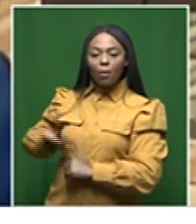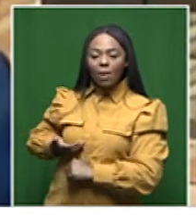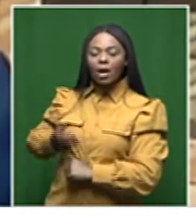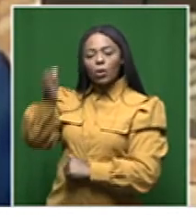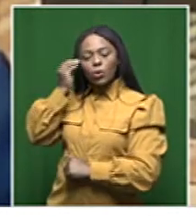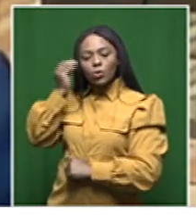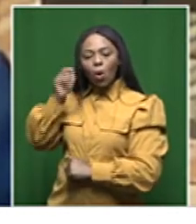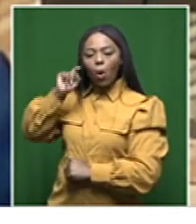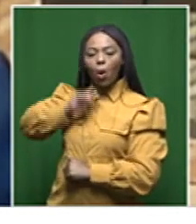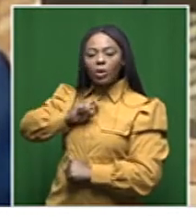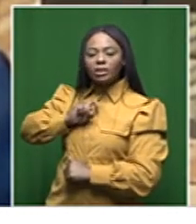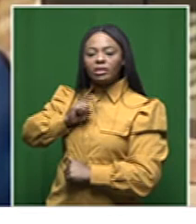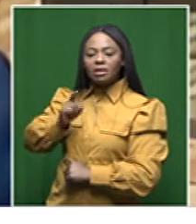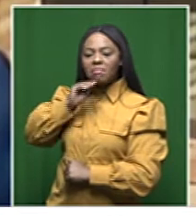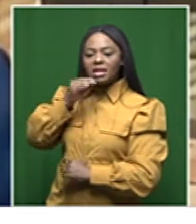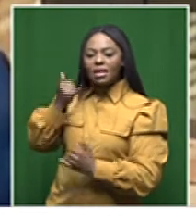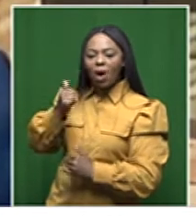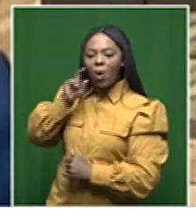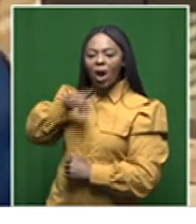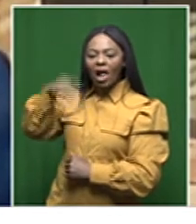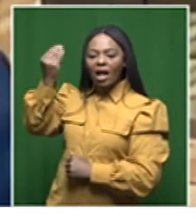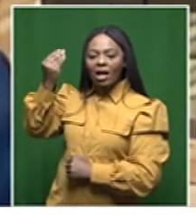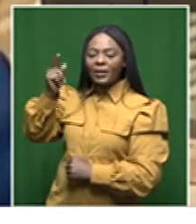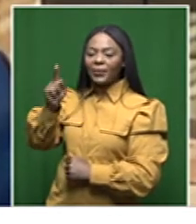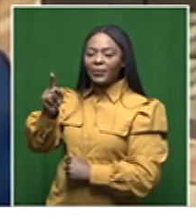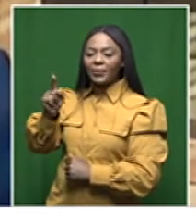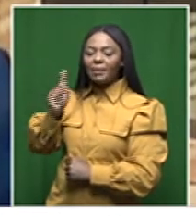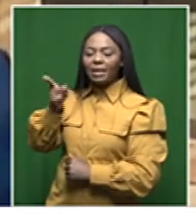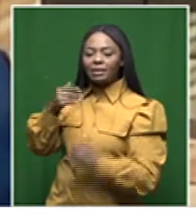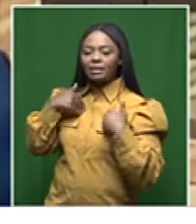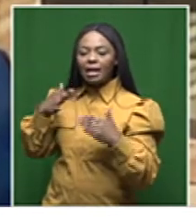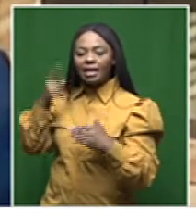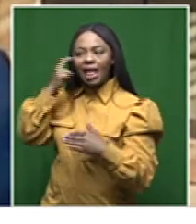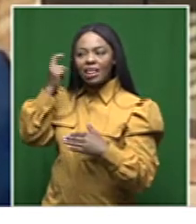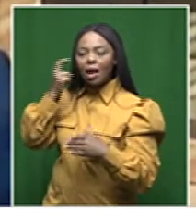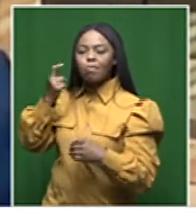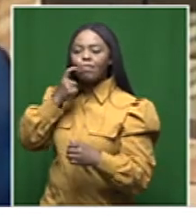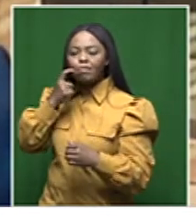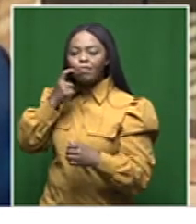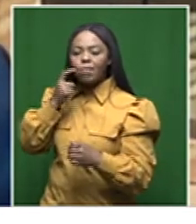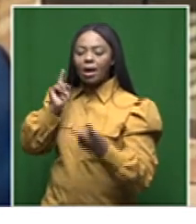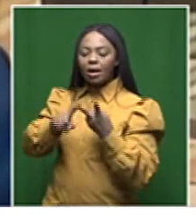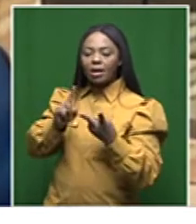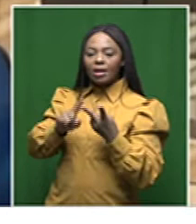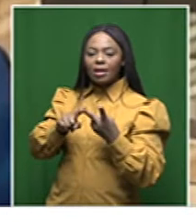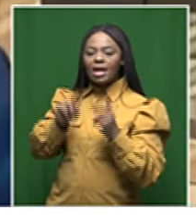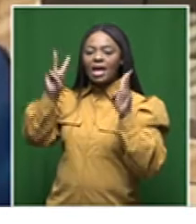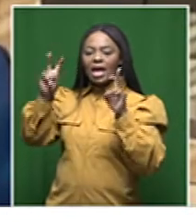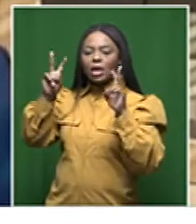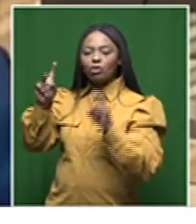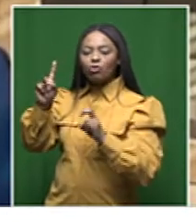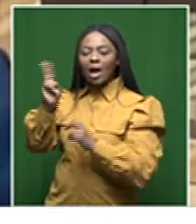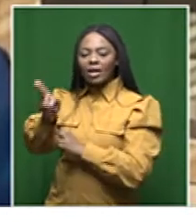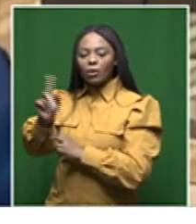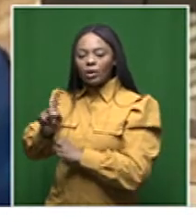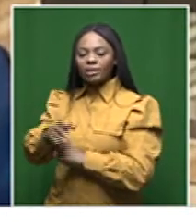the age-wise that you are much older, then you must start having red flags. If the age is not an issue, what could be the other factors?